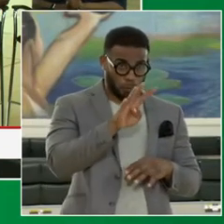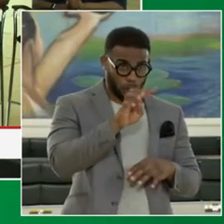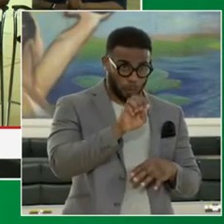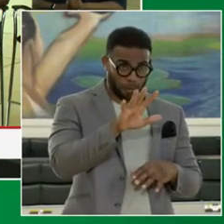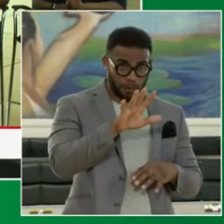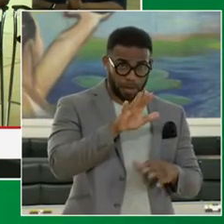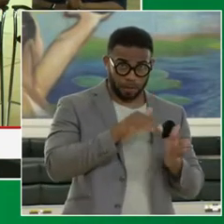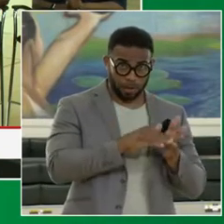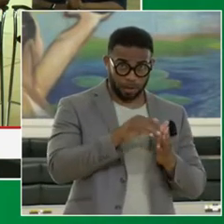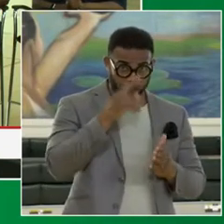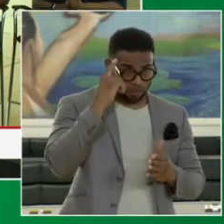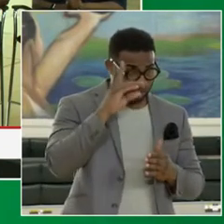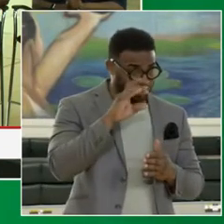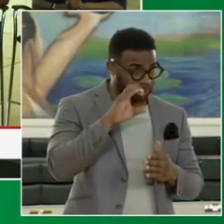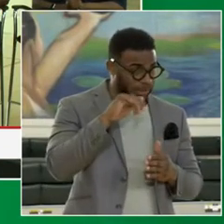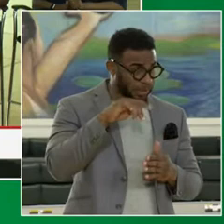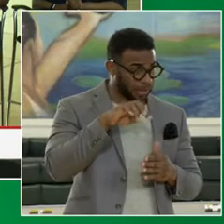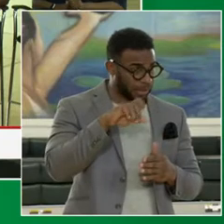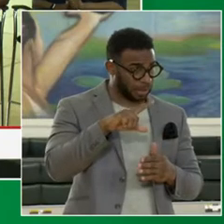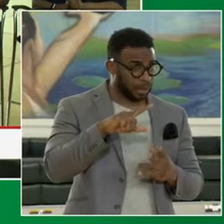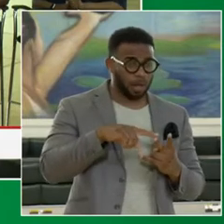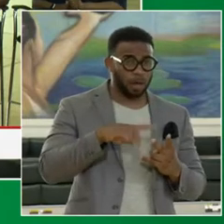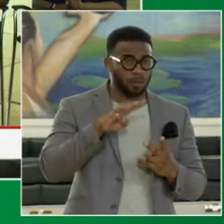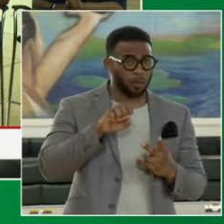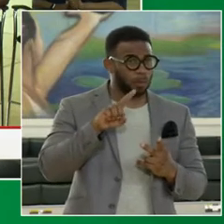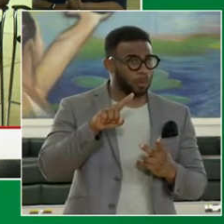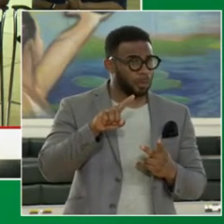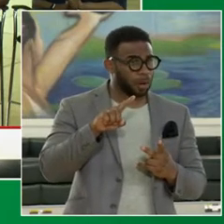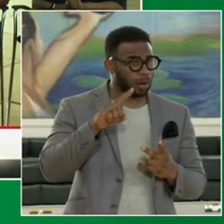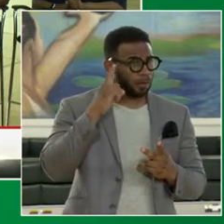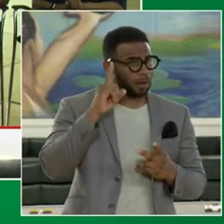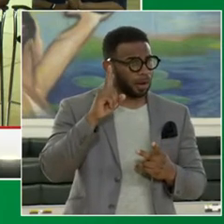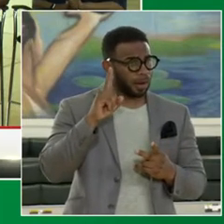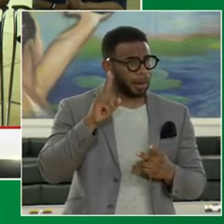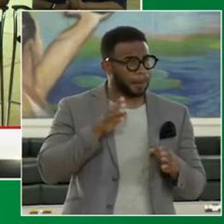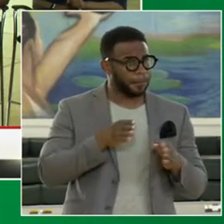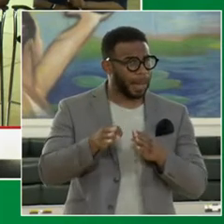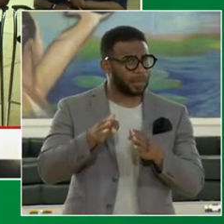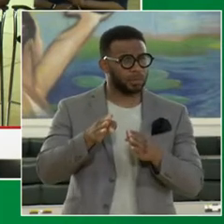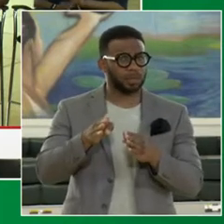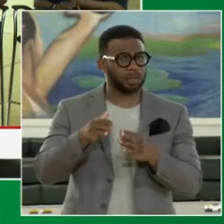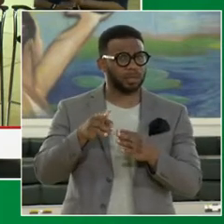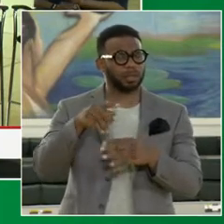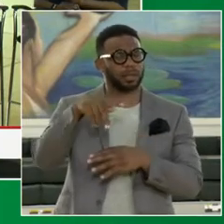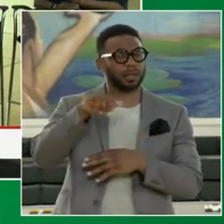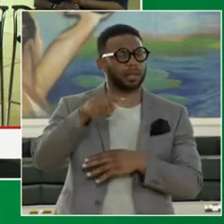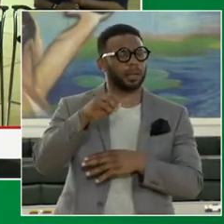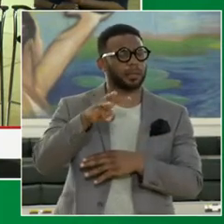million for DC Pathways, and then I see $4.1 million for Pathways Champions.